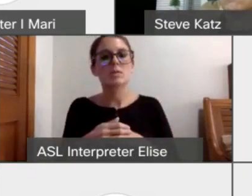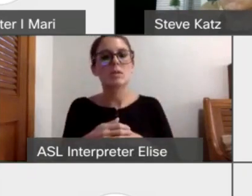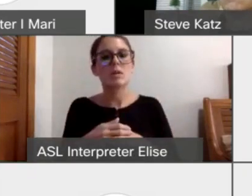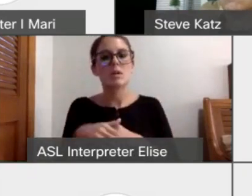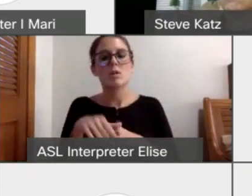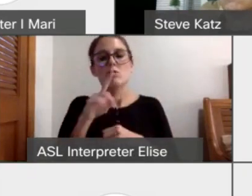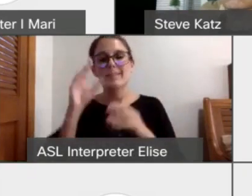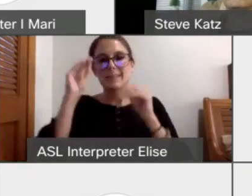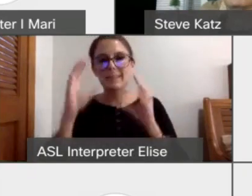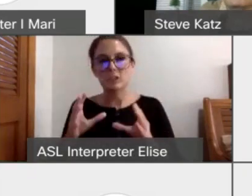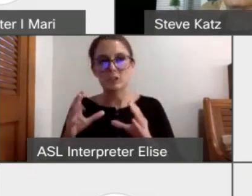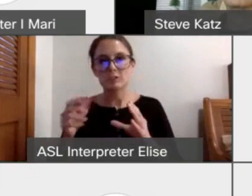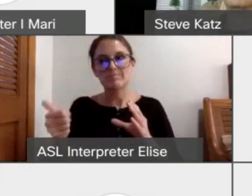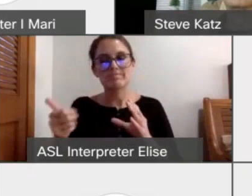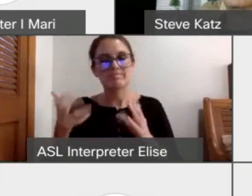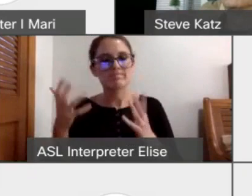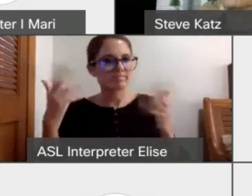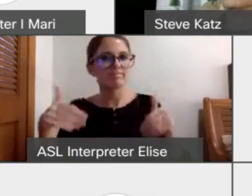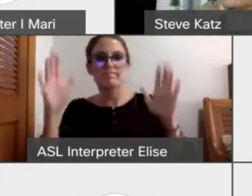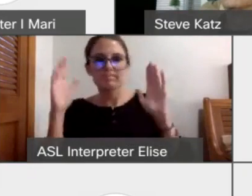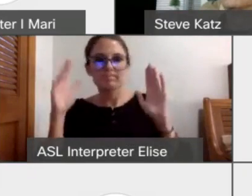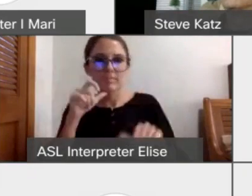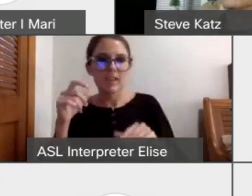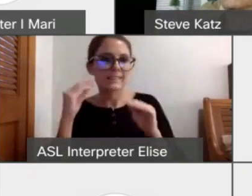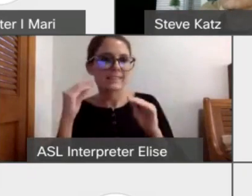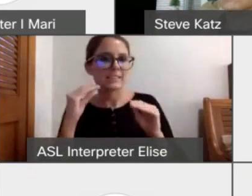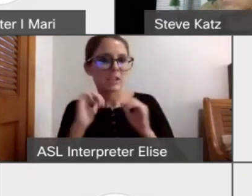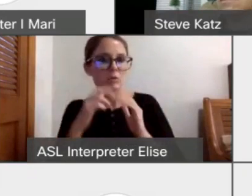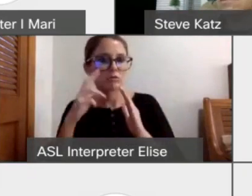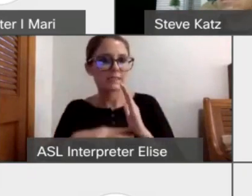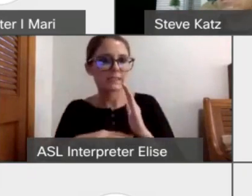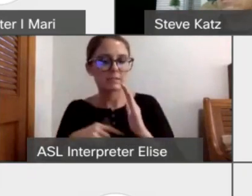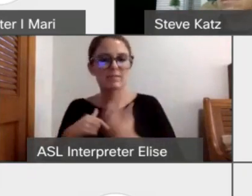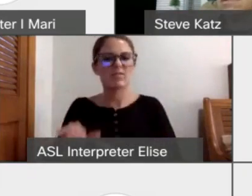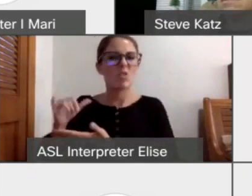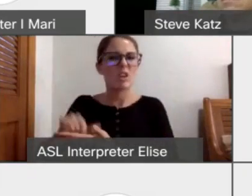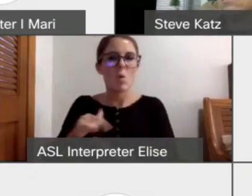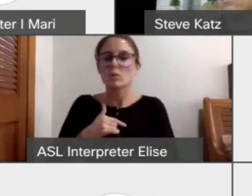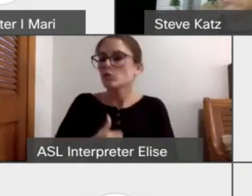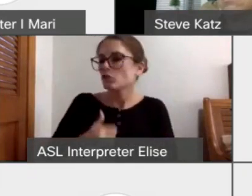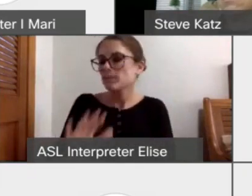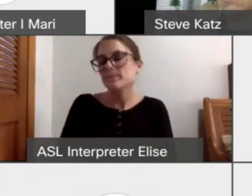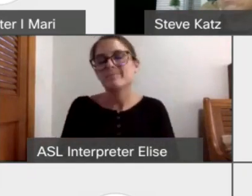teachers just did not teach them how to read. Oh, sorry.